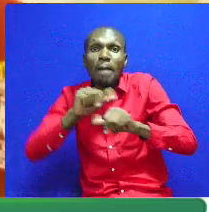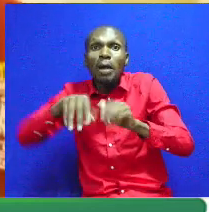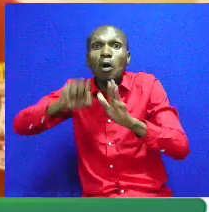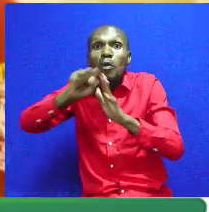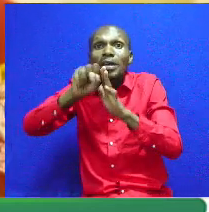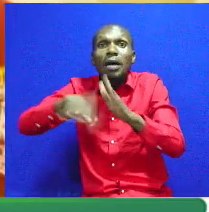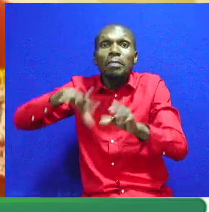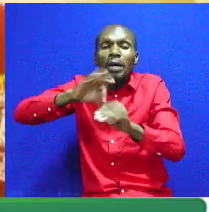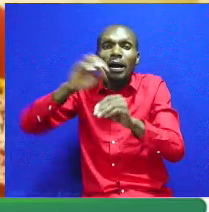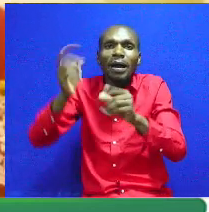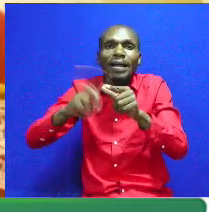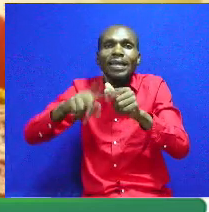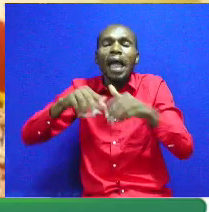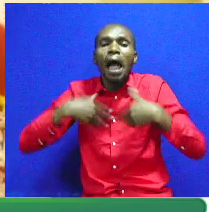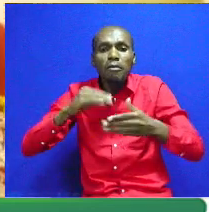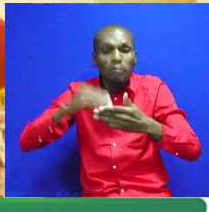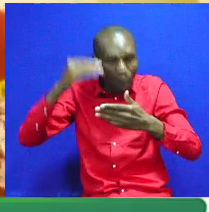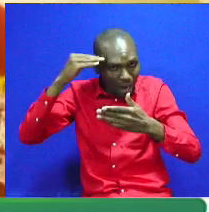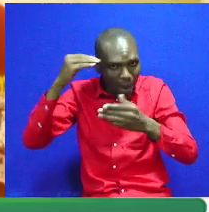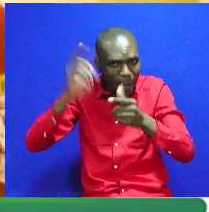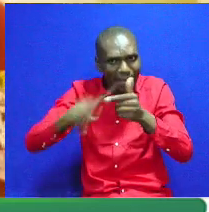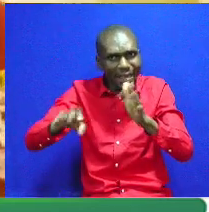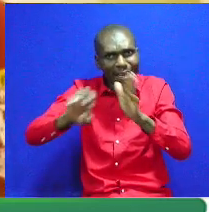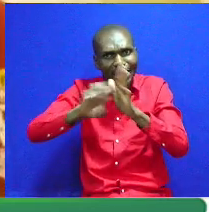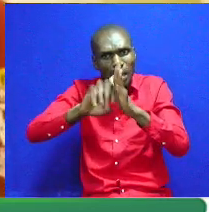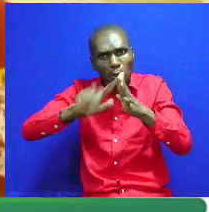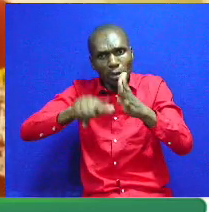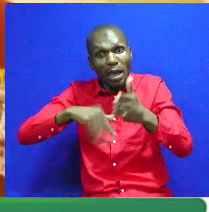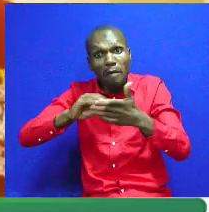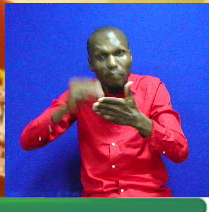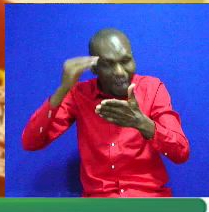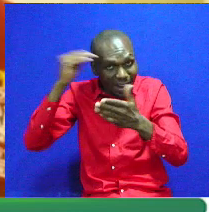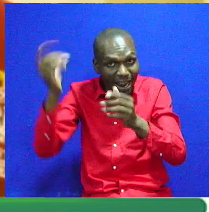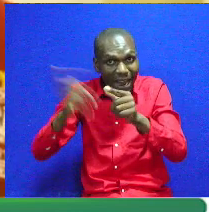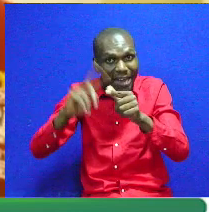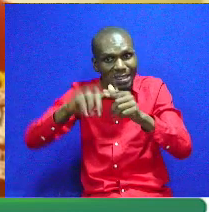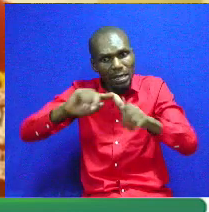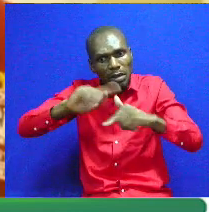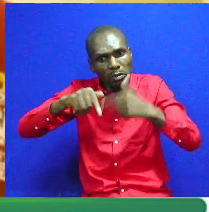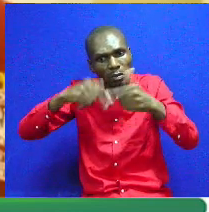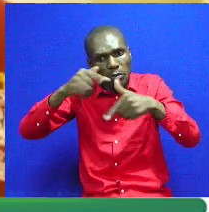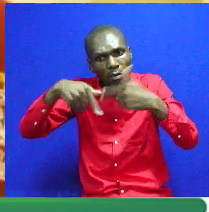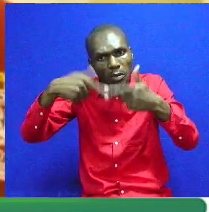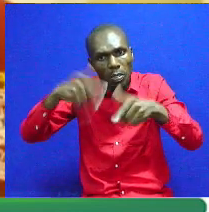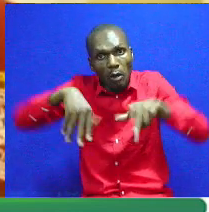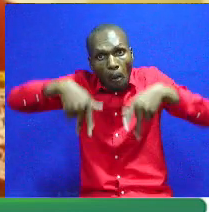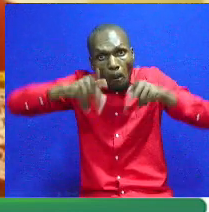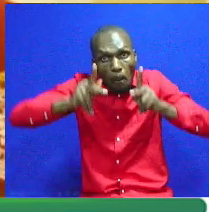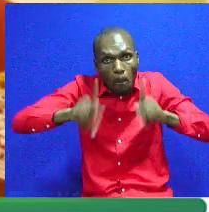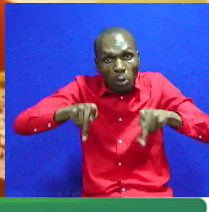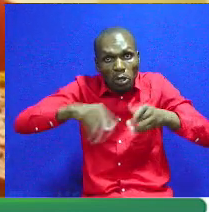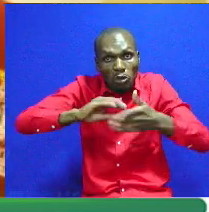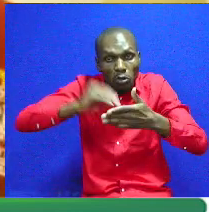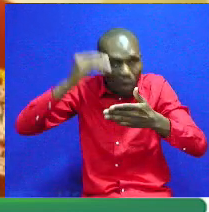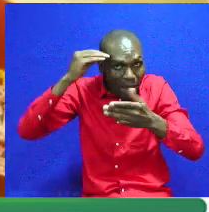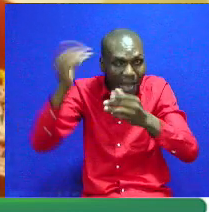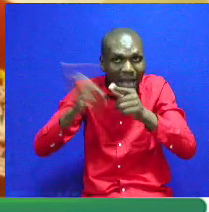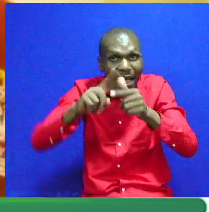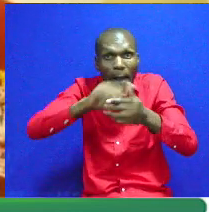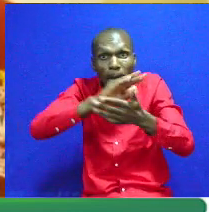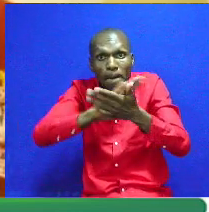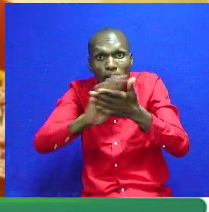I learned a lot today, but especially what I learned mostly is to go for your potential. I would like to become